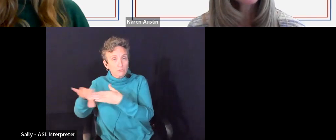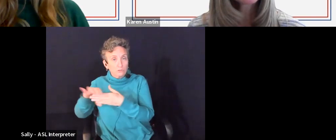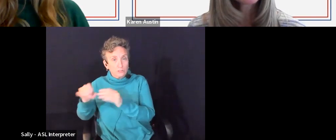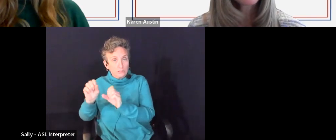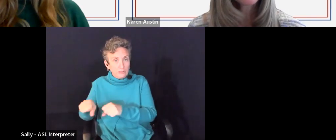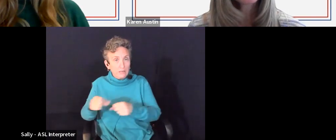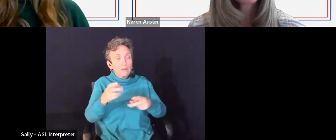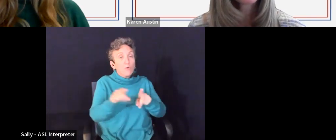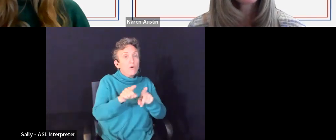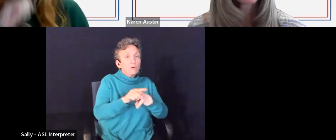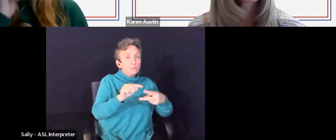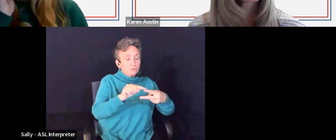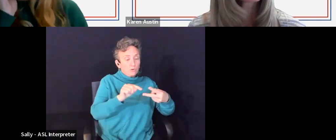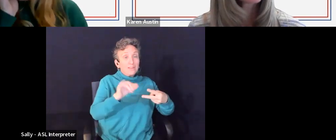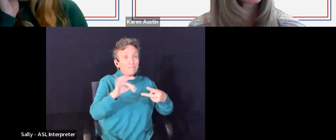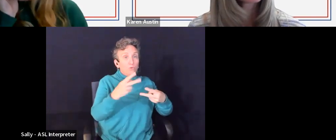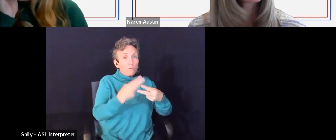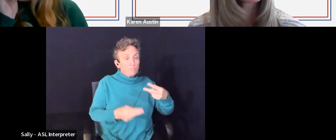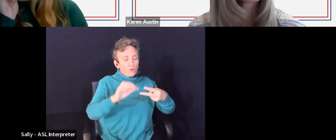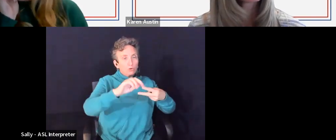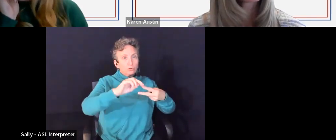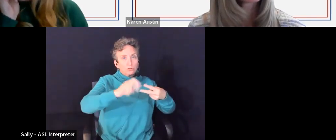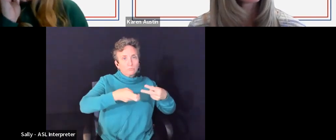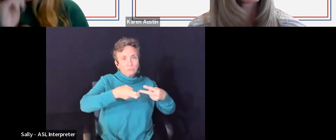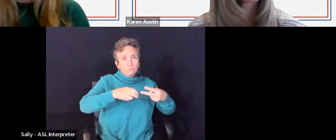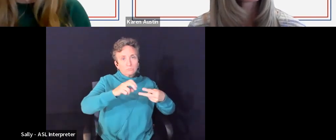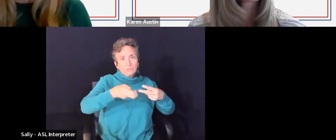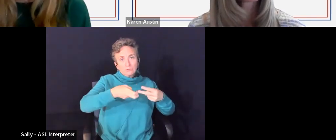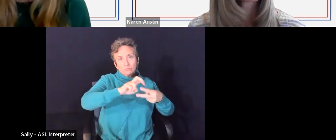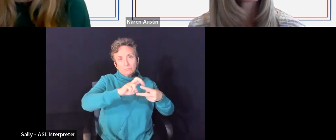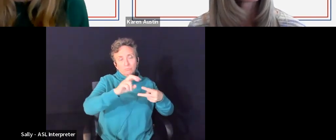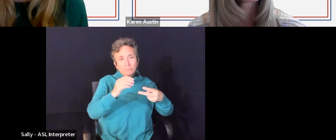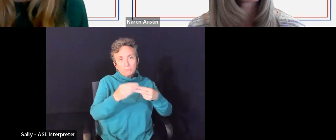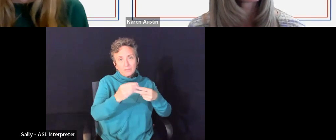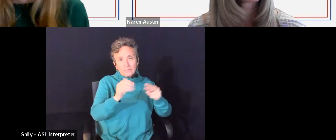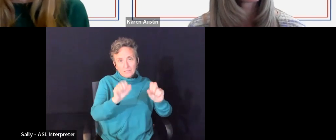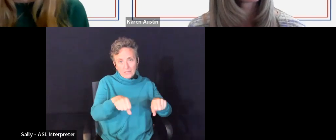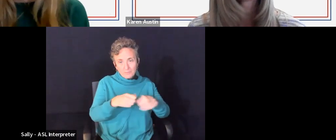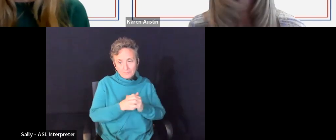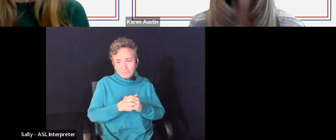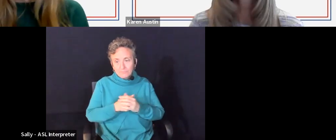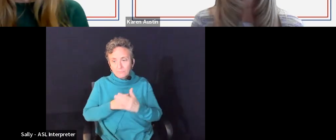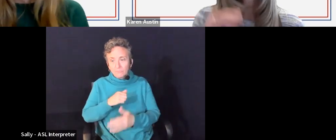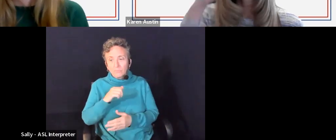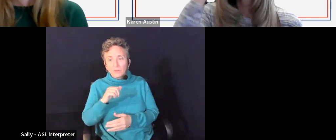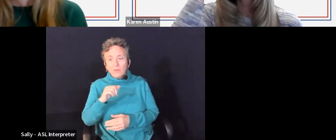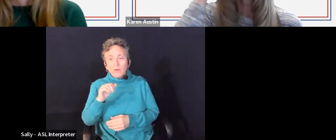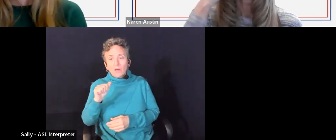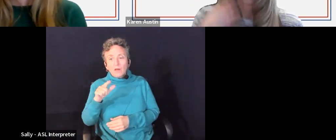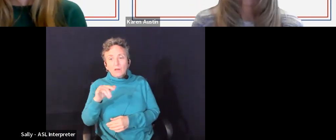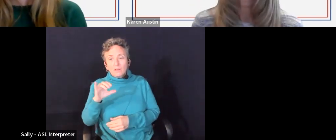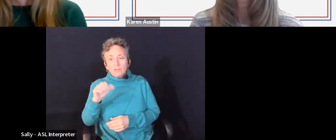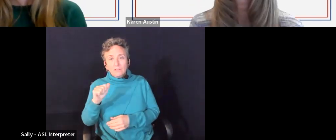investment options. Alicia, does that constitute? If you don't have systematic exchanges set up, it would.